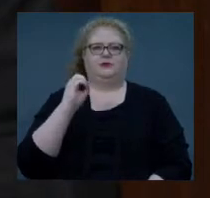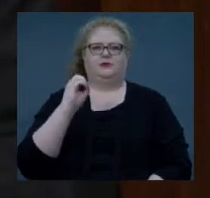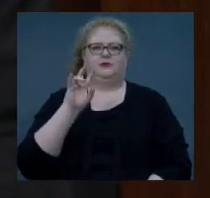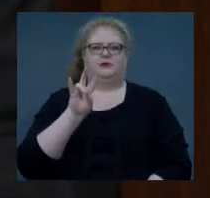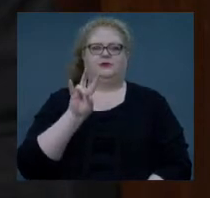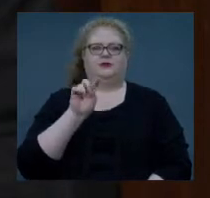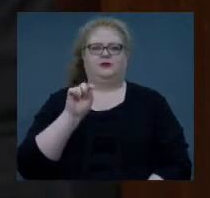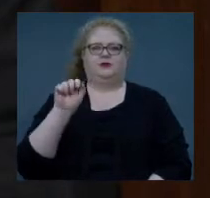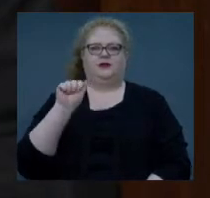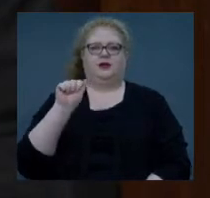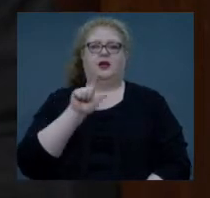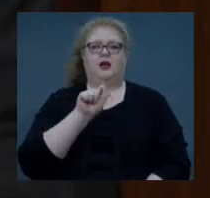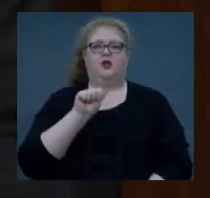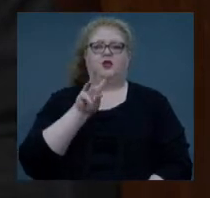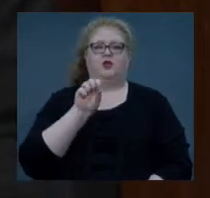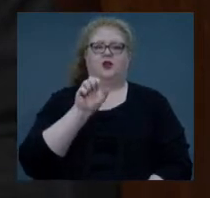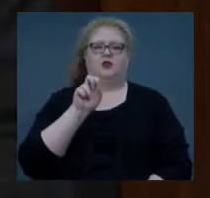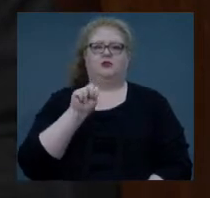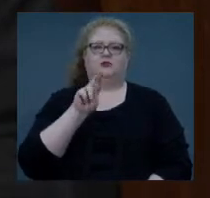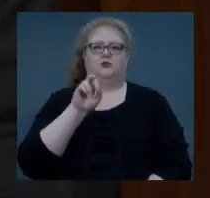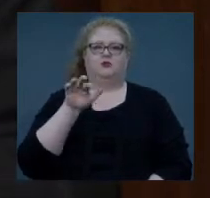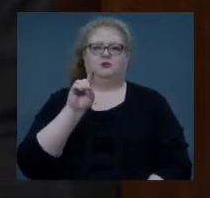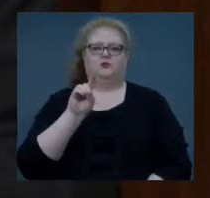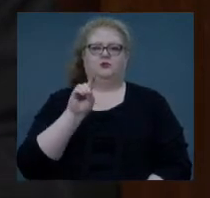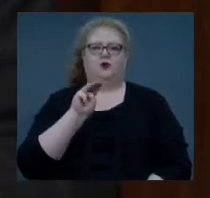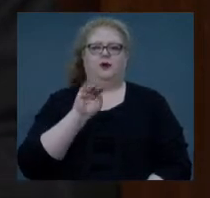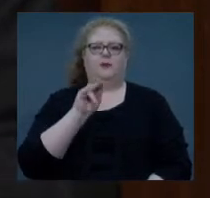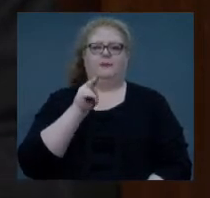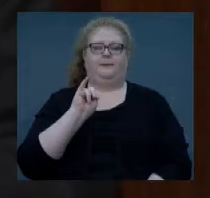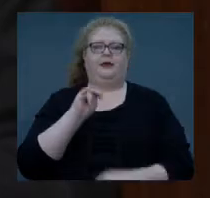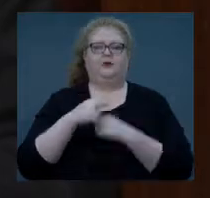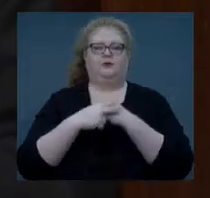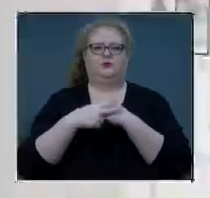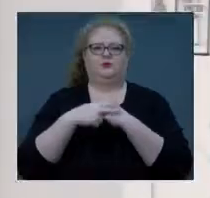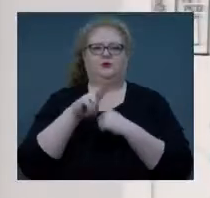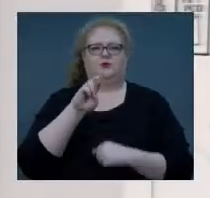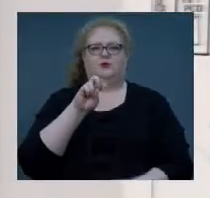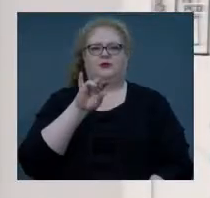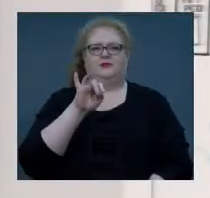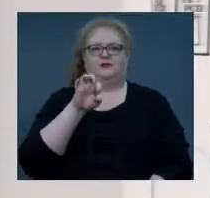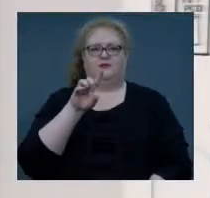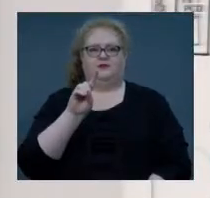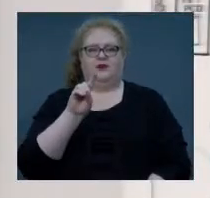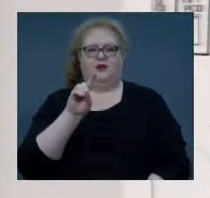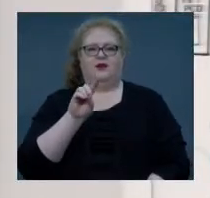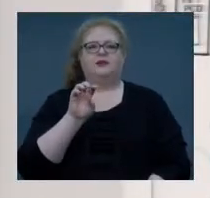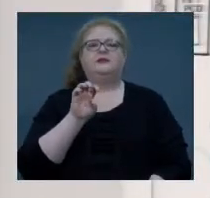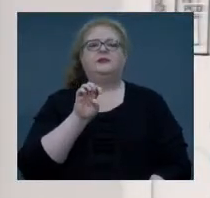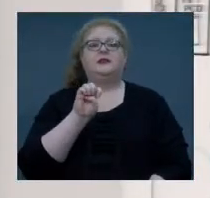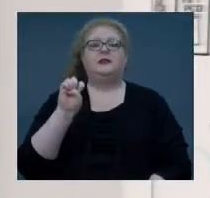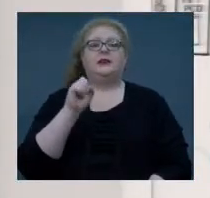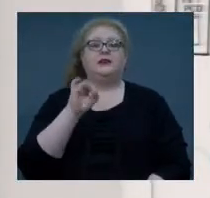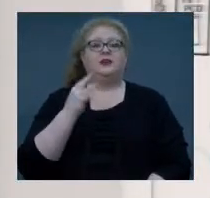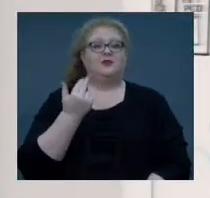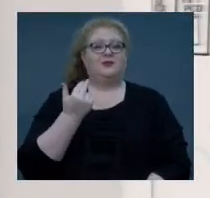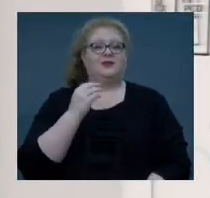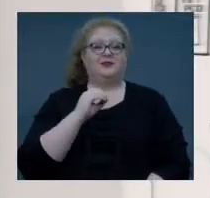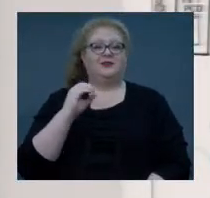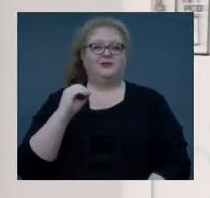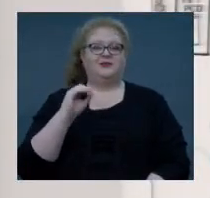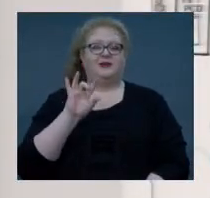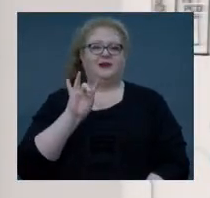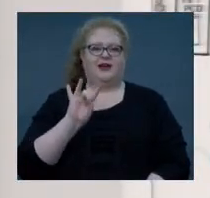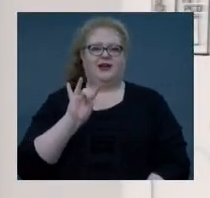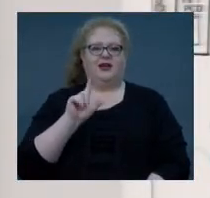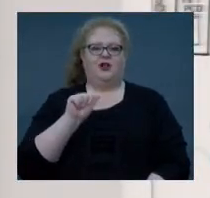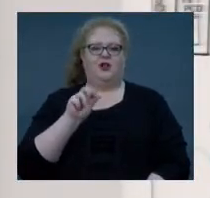Z-9207-A, Lawson Road, mini storage revised, short form PDC, located east of 13008